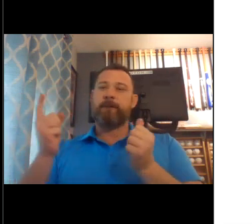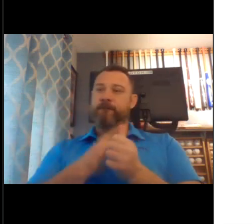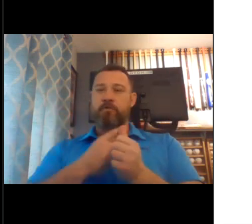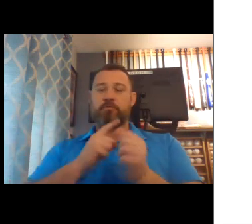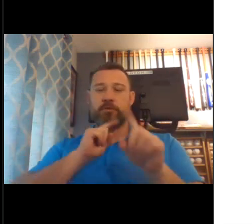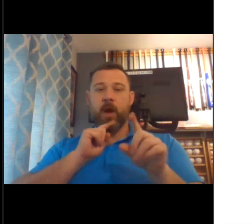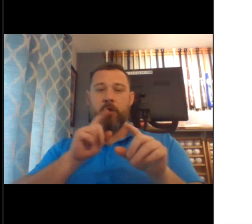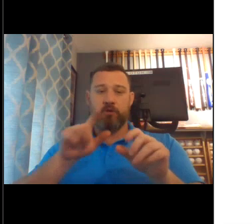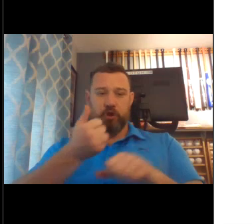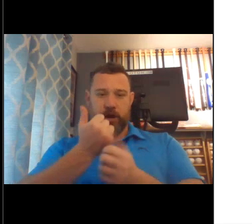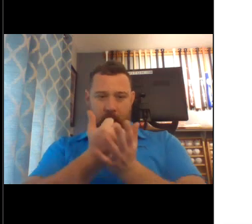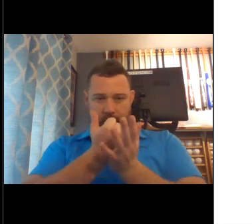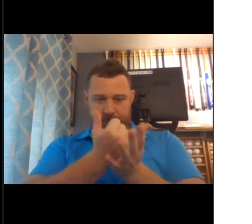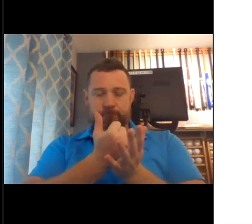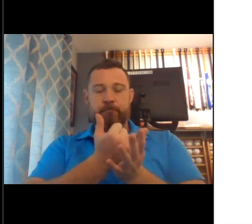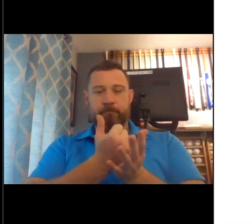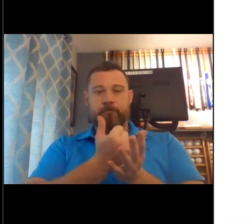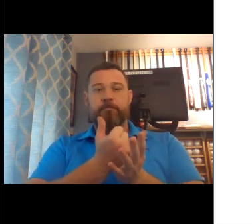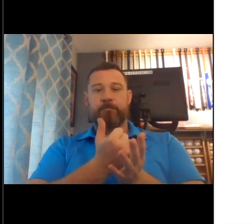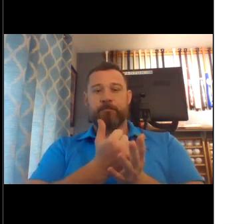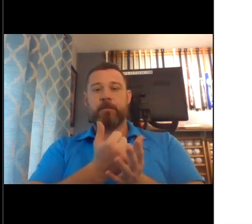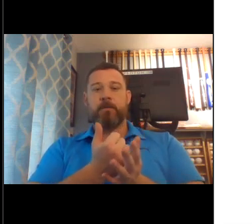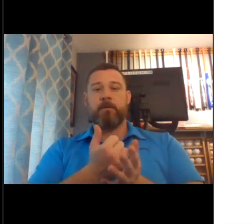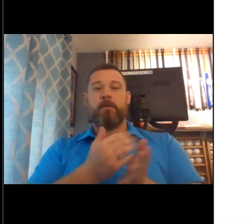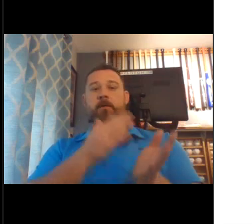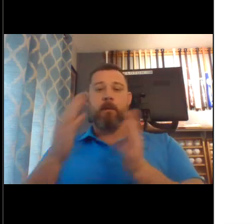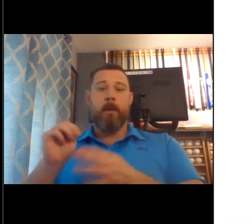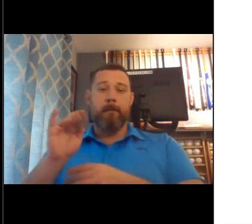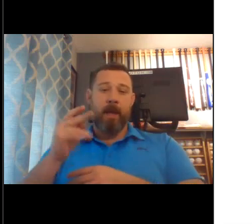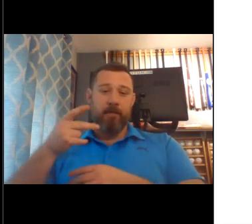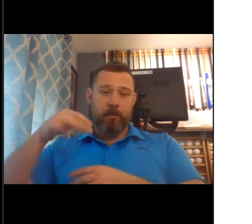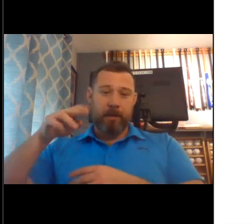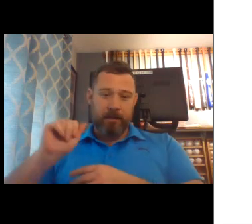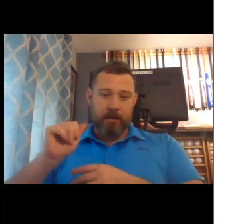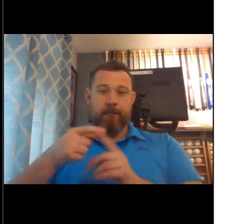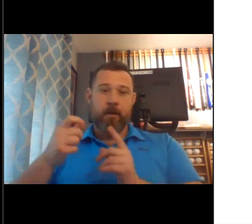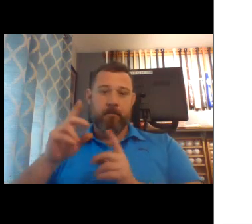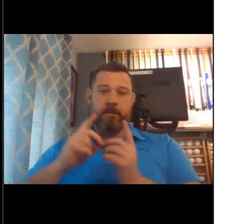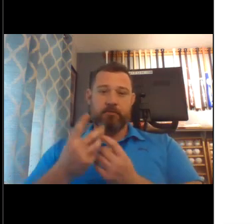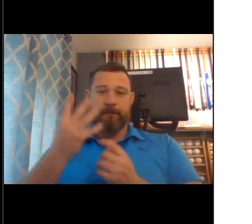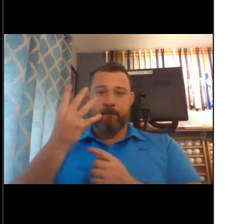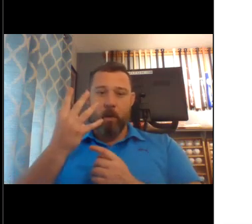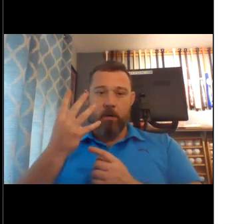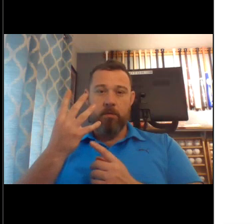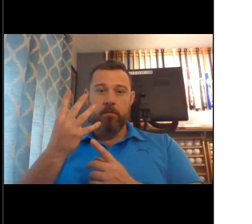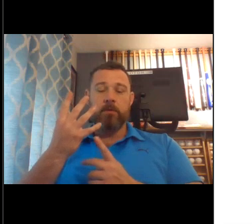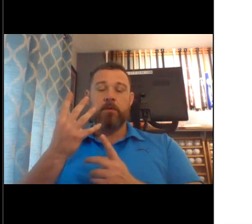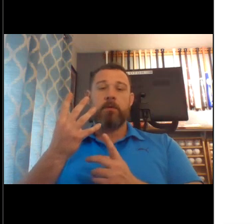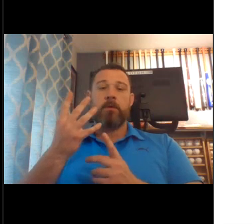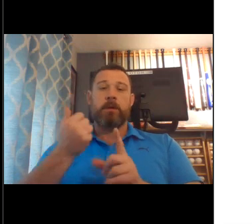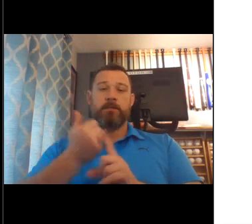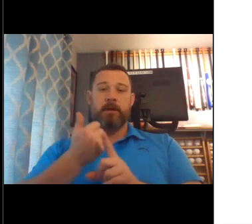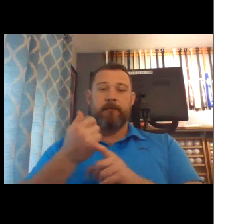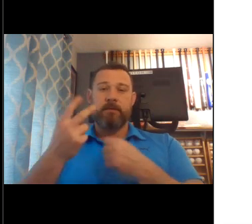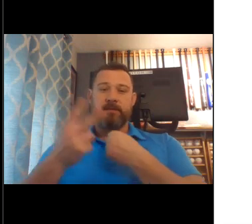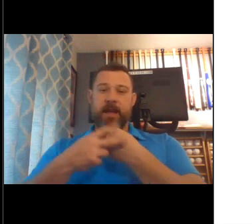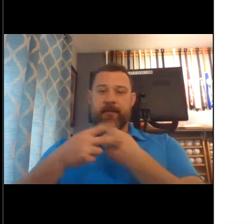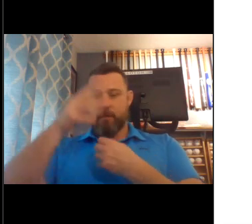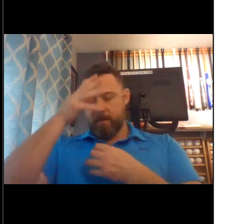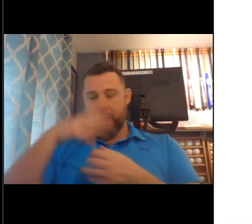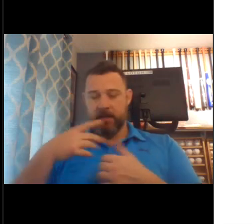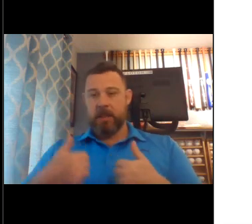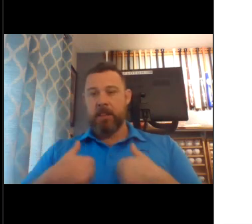her. Highway maintenance lead worker Matthew Pena from District 4, the Bay Area. He saved a man's life who